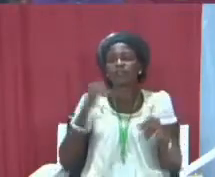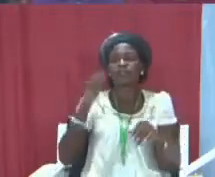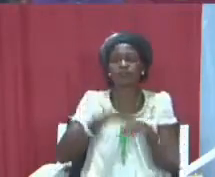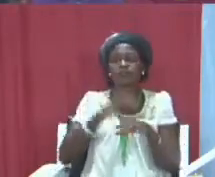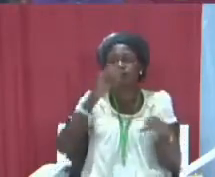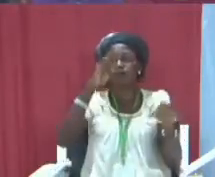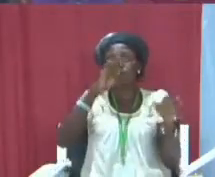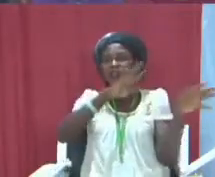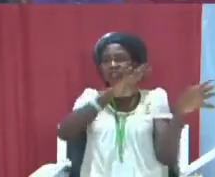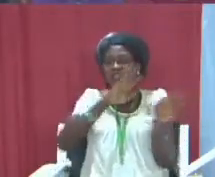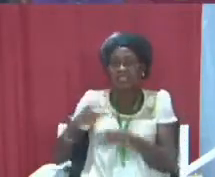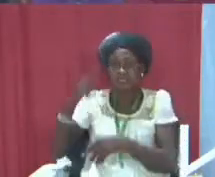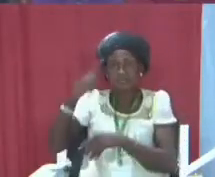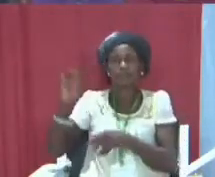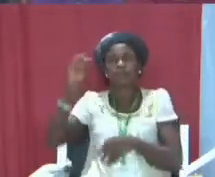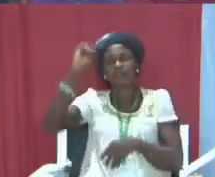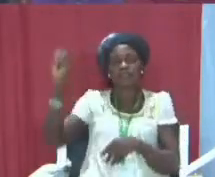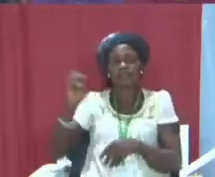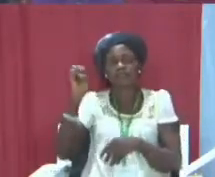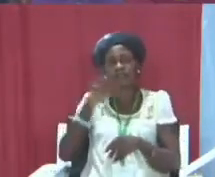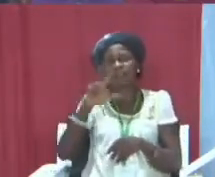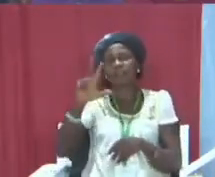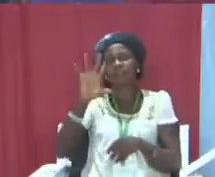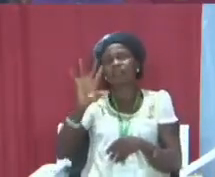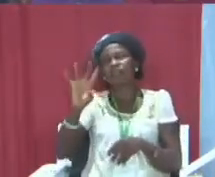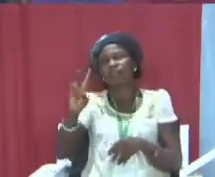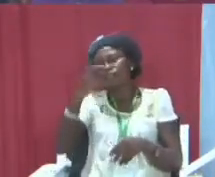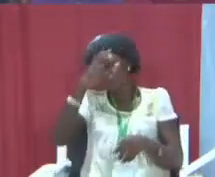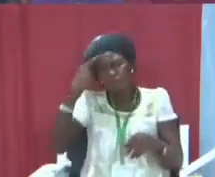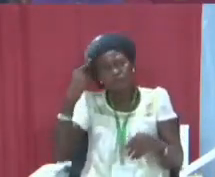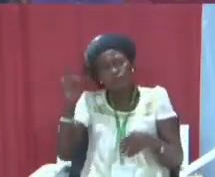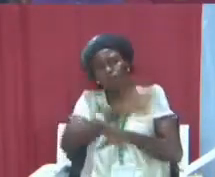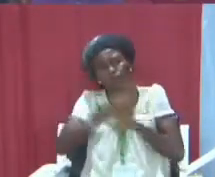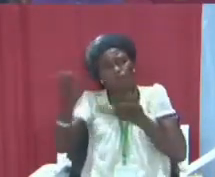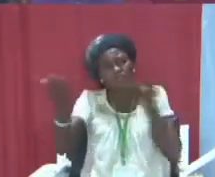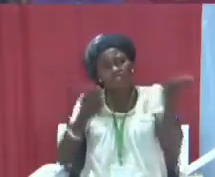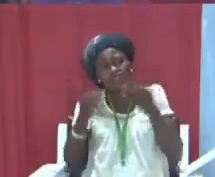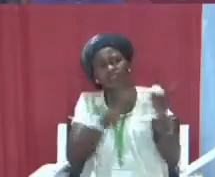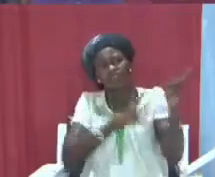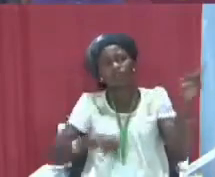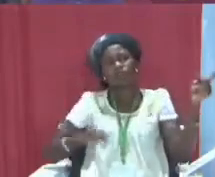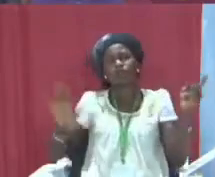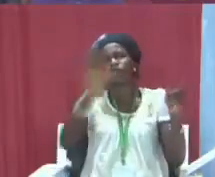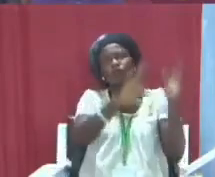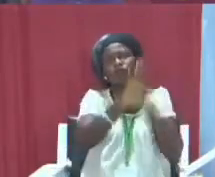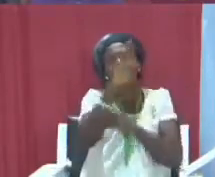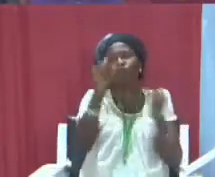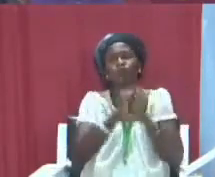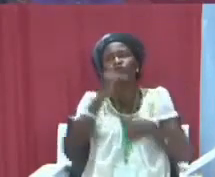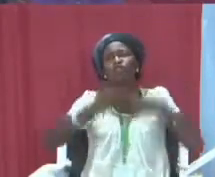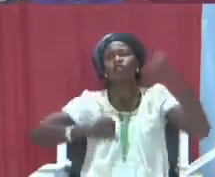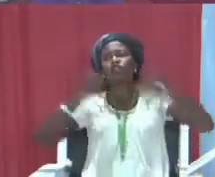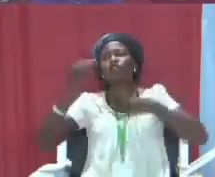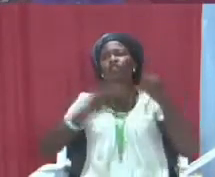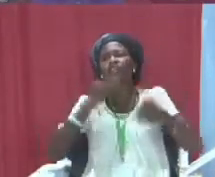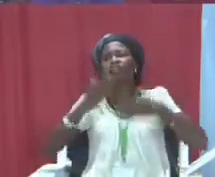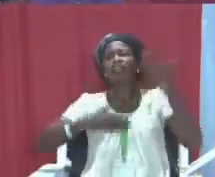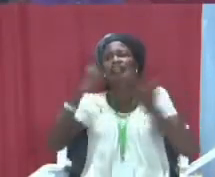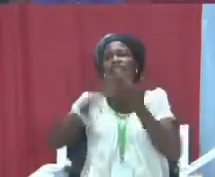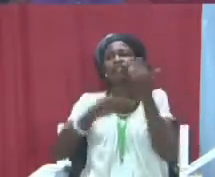descendants forever. 27, because you did not serve the Lord your God with joy and gladness of